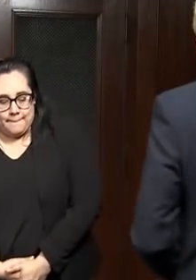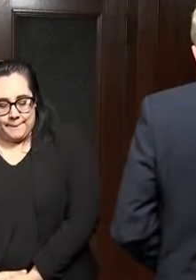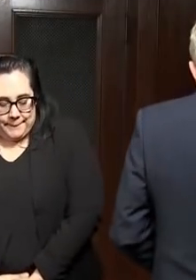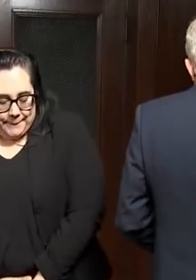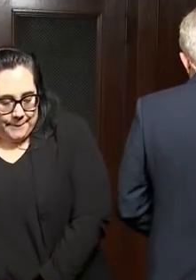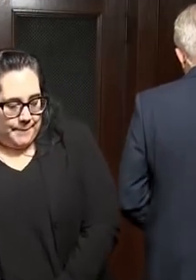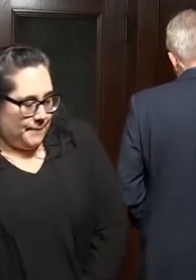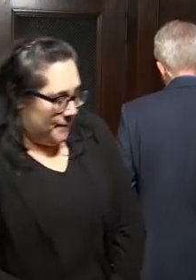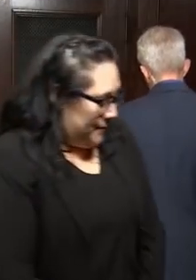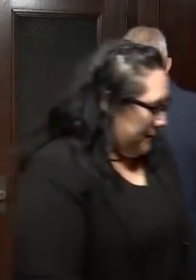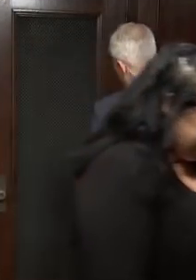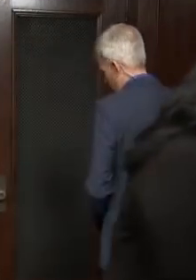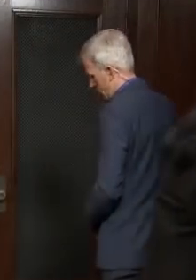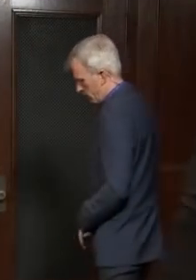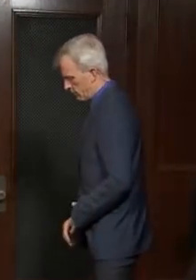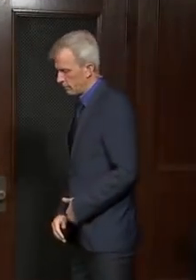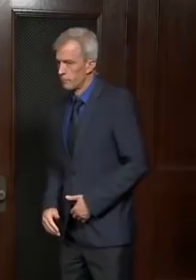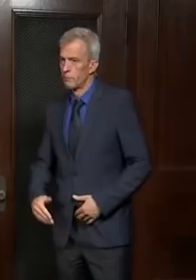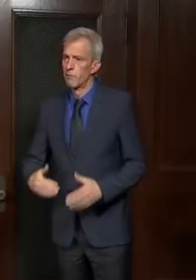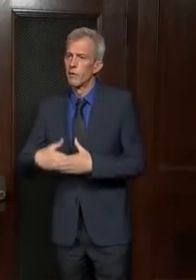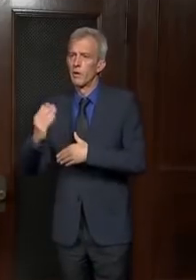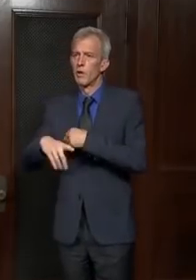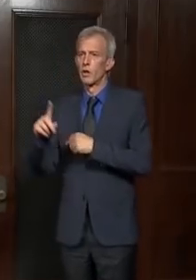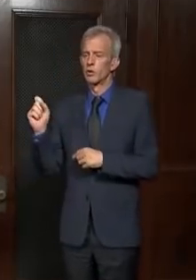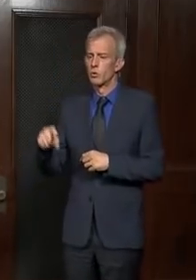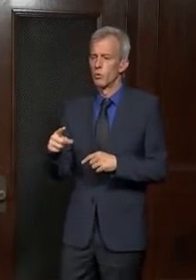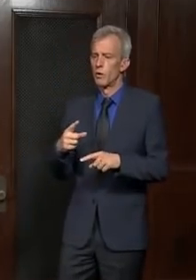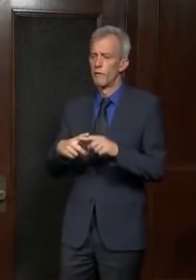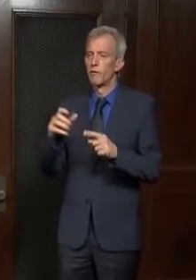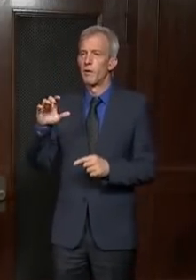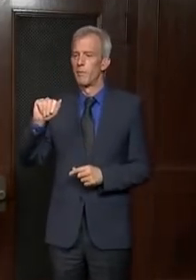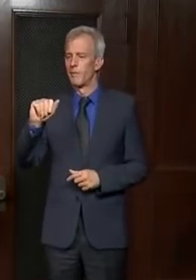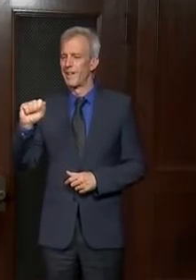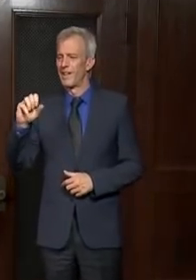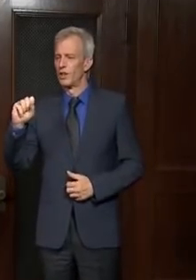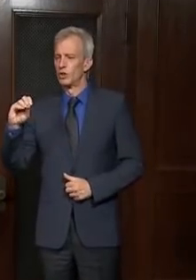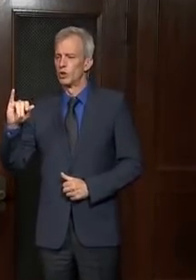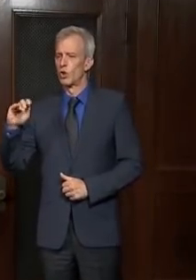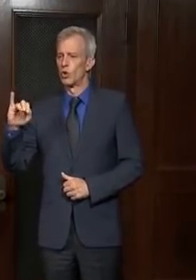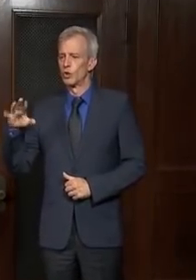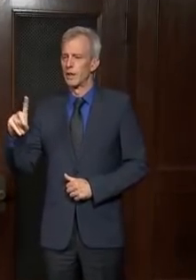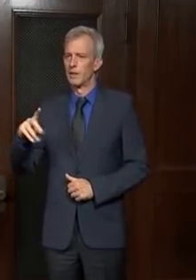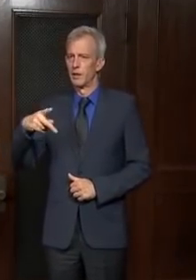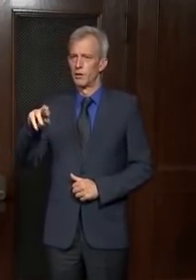Our next question comes from the line of Chris Weber from Associated Press. Hey, Chris. Go ahead.